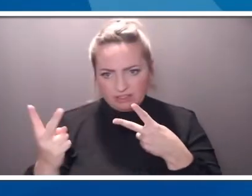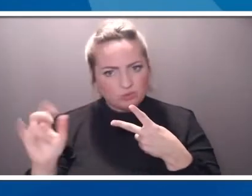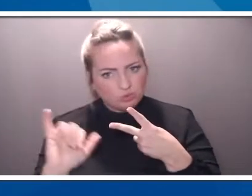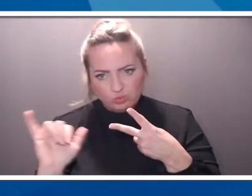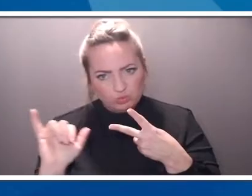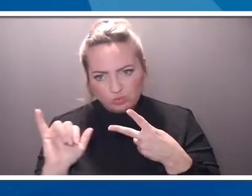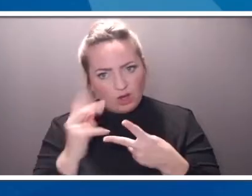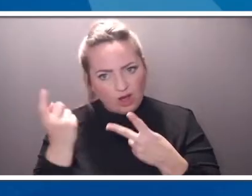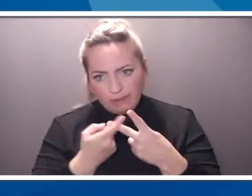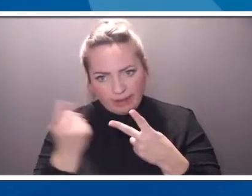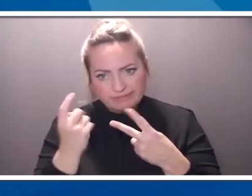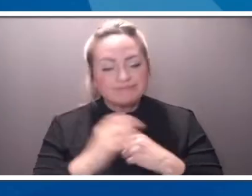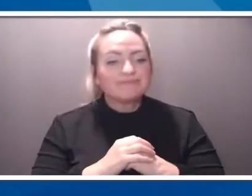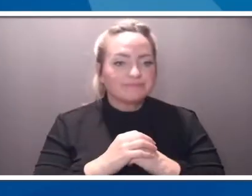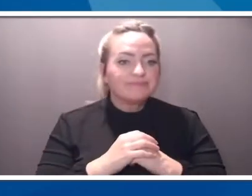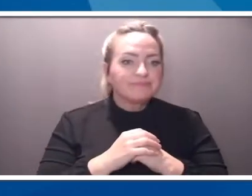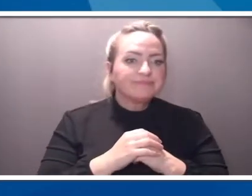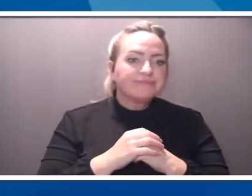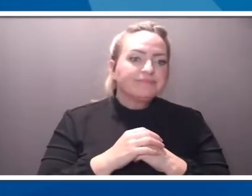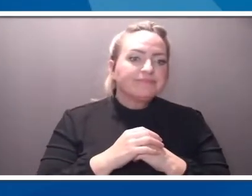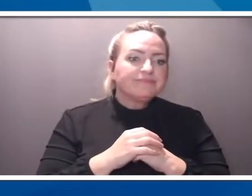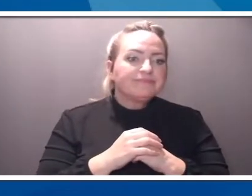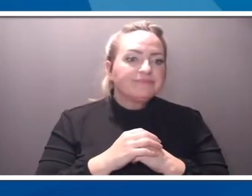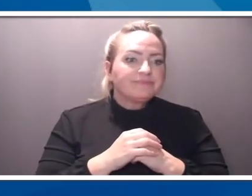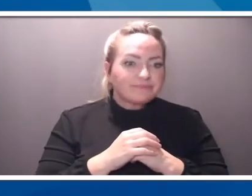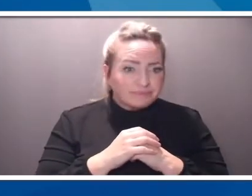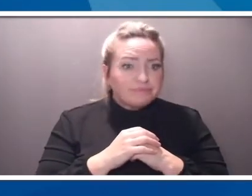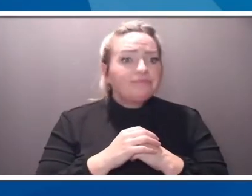first one fails, the second one fails automatically.